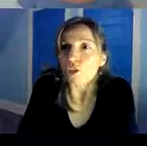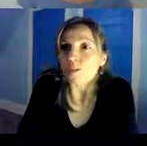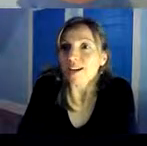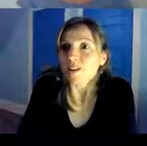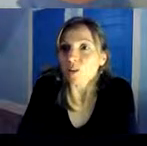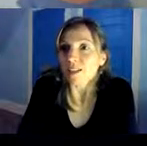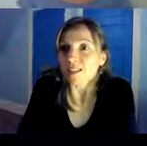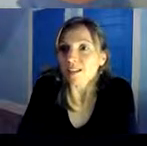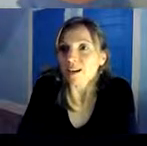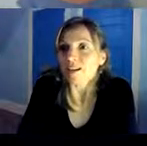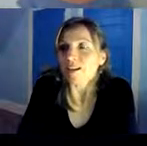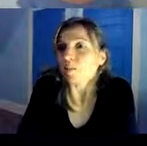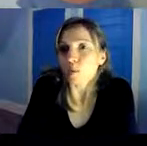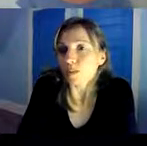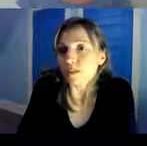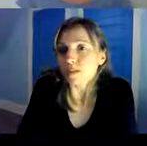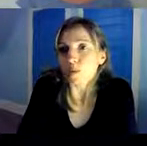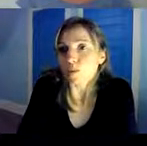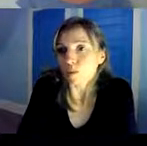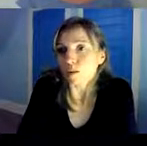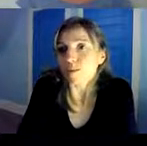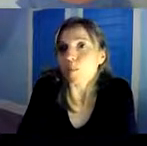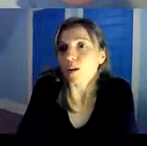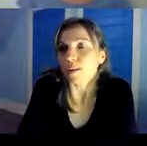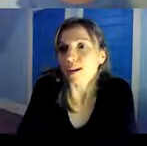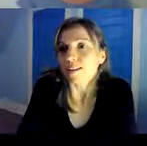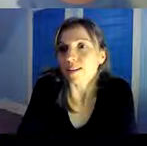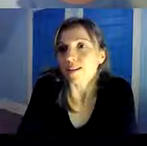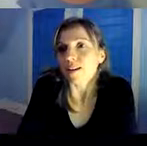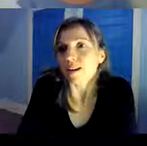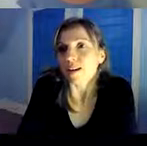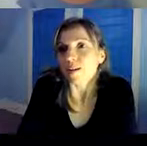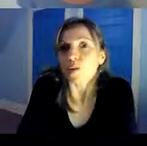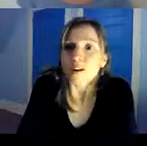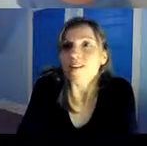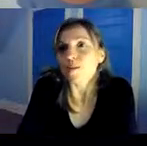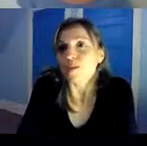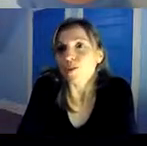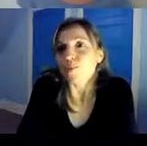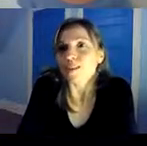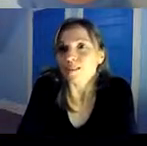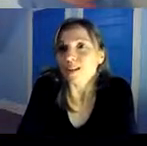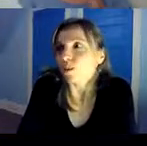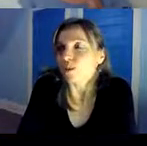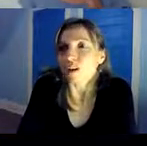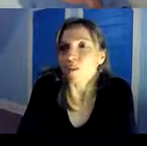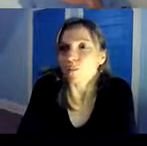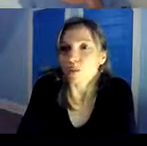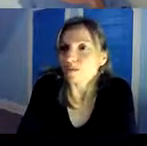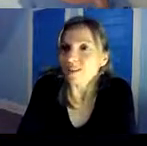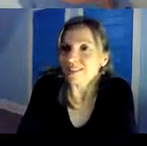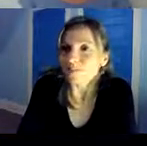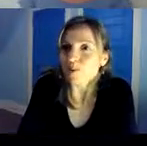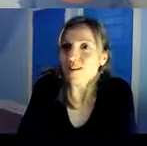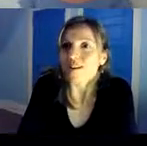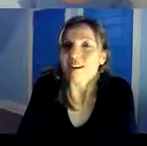And British Columbia has a Grow Me Instead guide. Both of those are available online. There are hard copies too, but it's hard to get those now because we